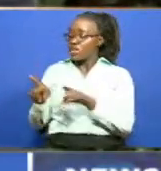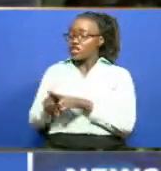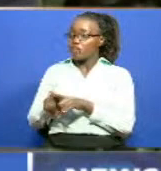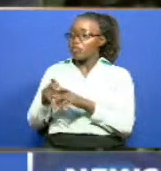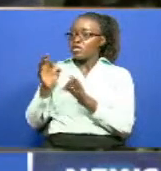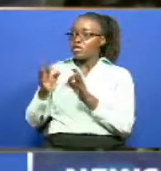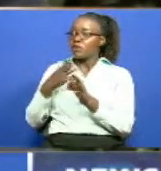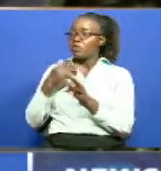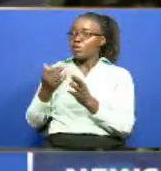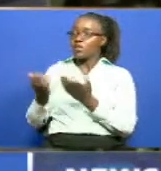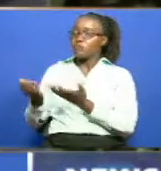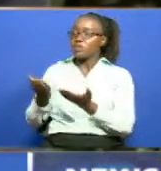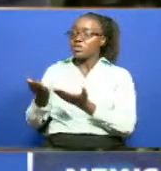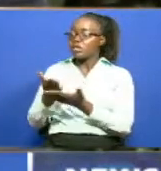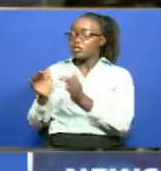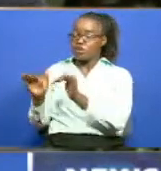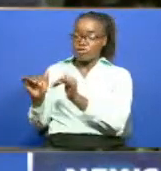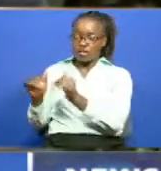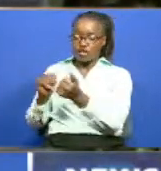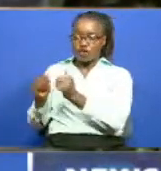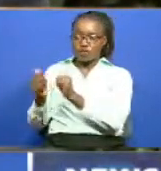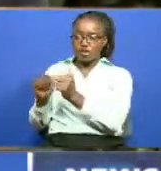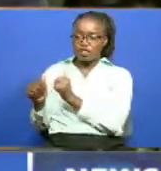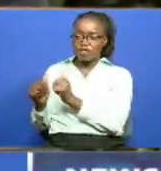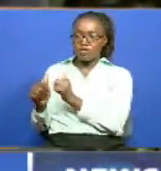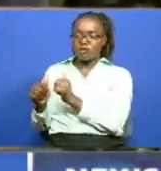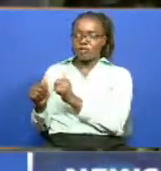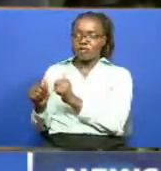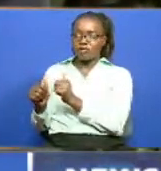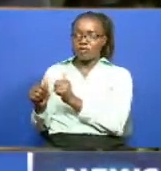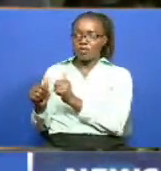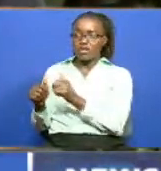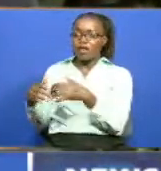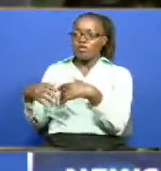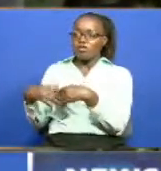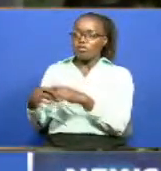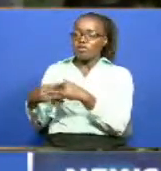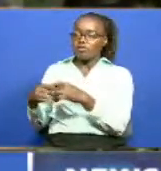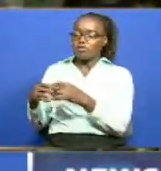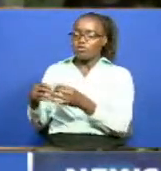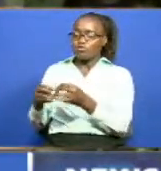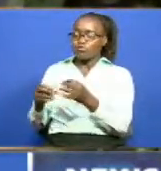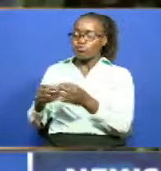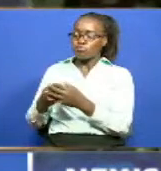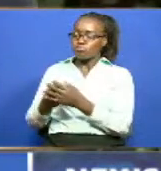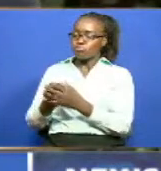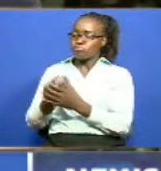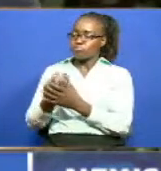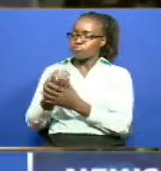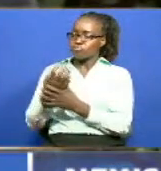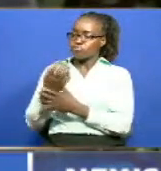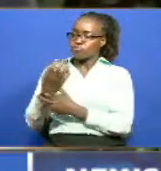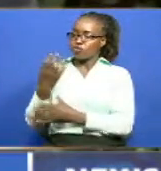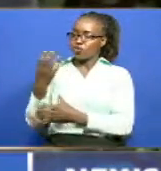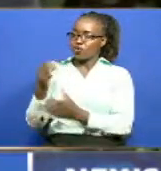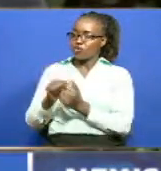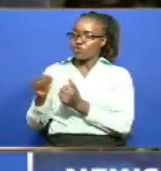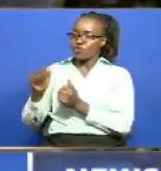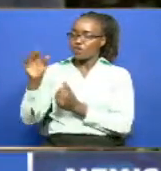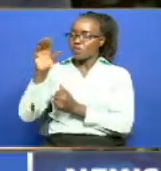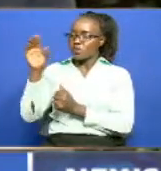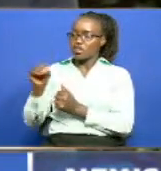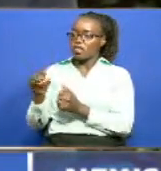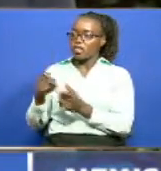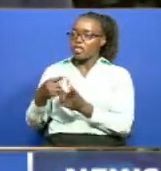want these businesses to remain competitive and for manufacturing to grow, the goal is to get it to 15%. We have to now